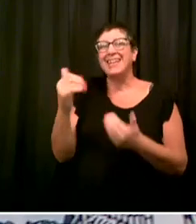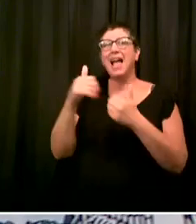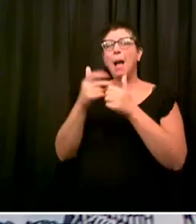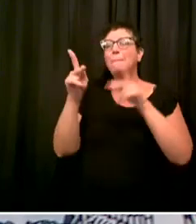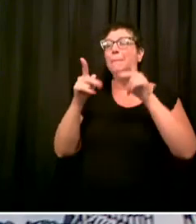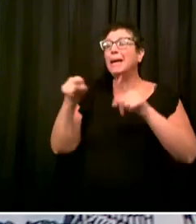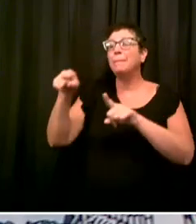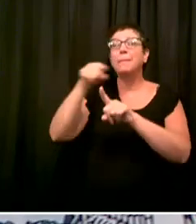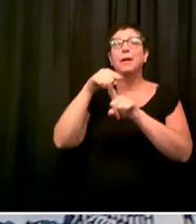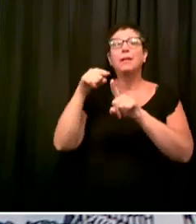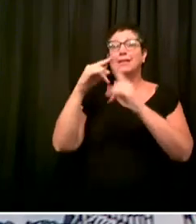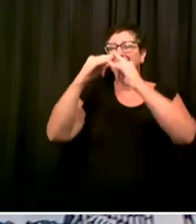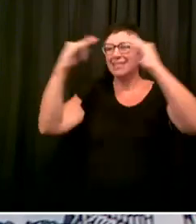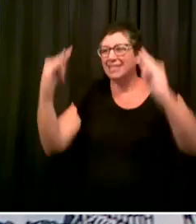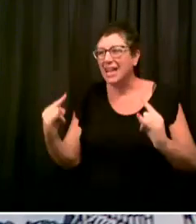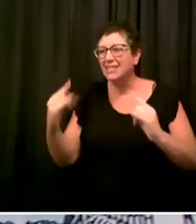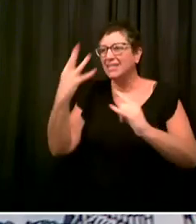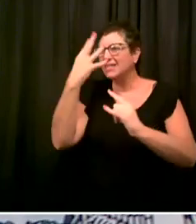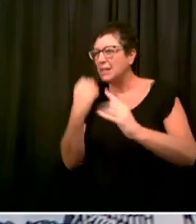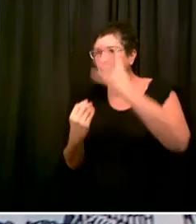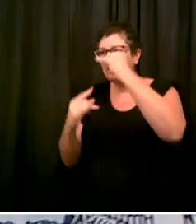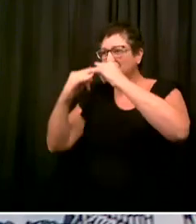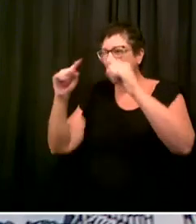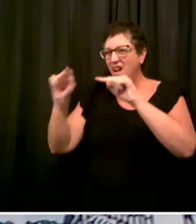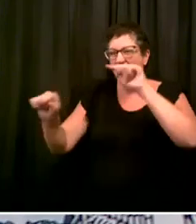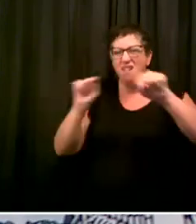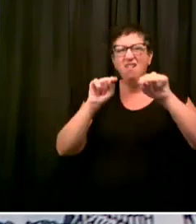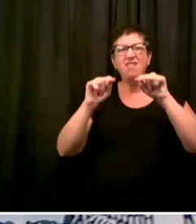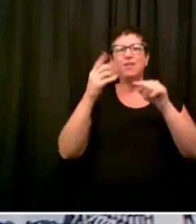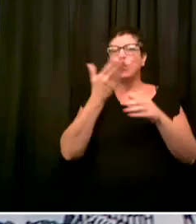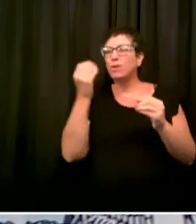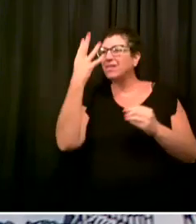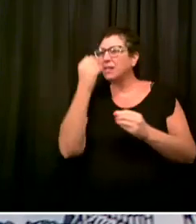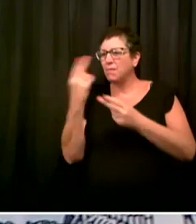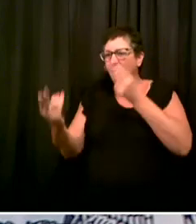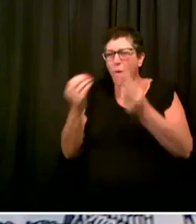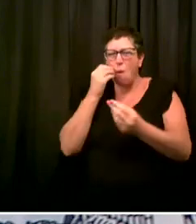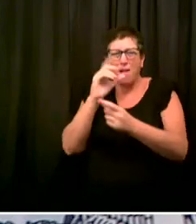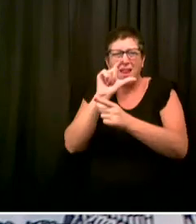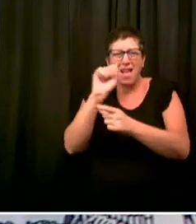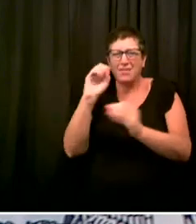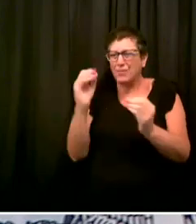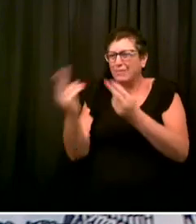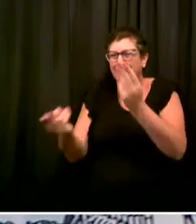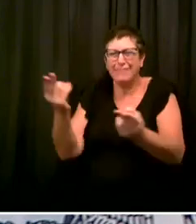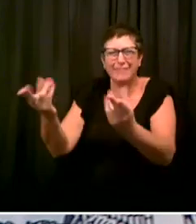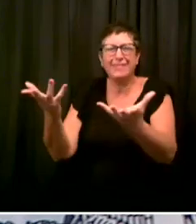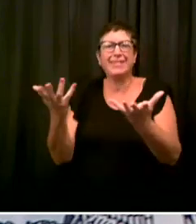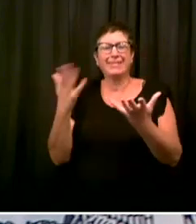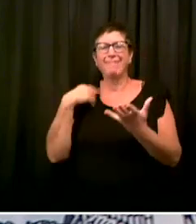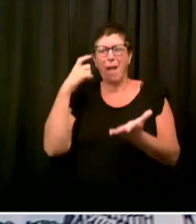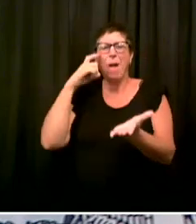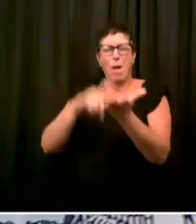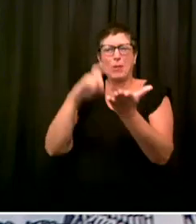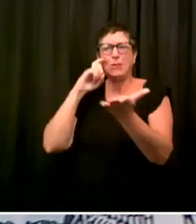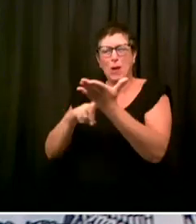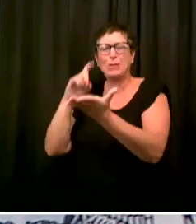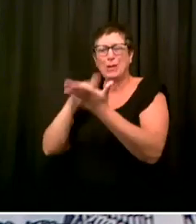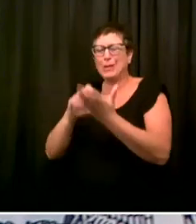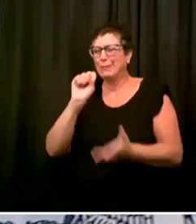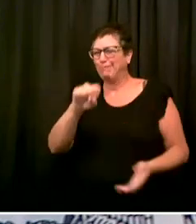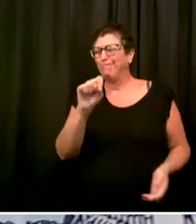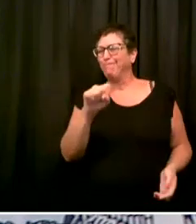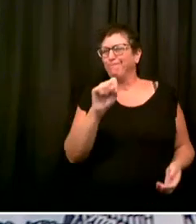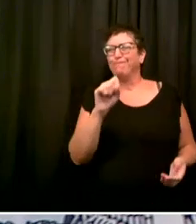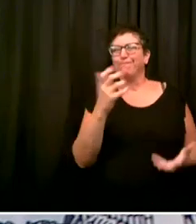street. But it's very, very rare in New York City now because we made a decision years ago in this administration to stop what had happened for decades before and not allow